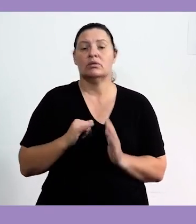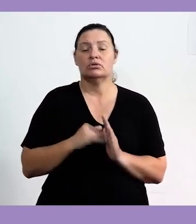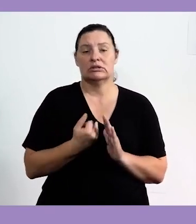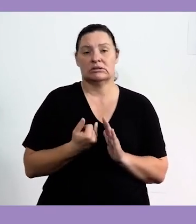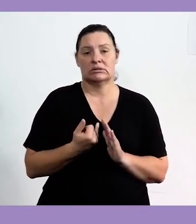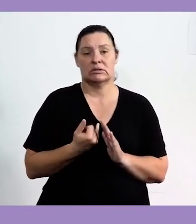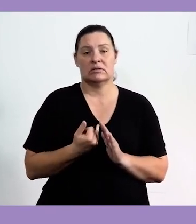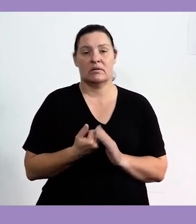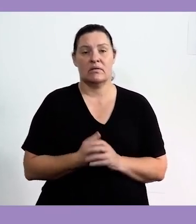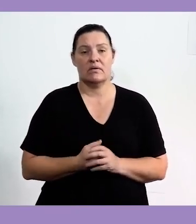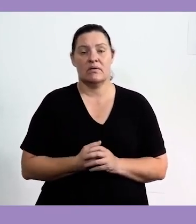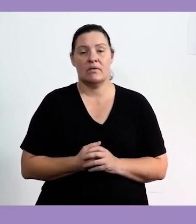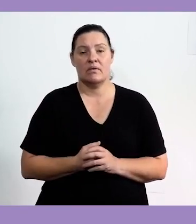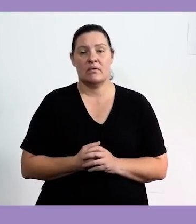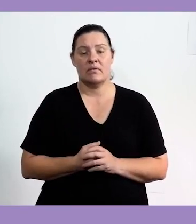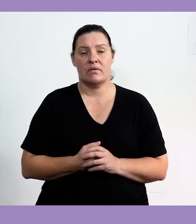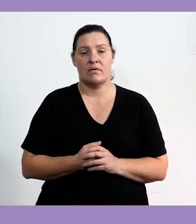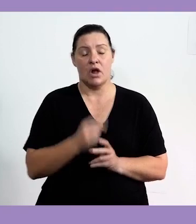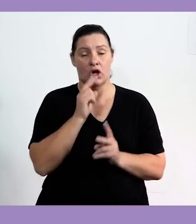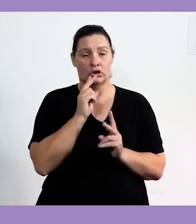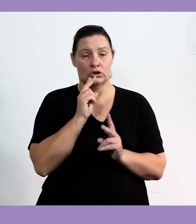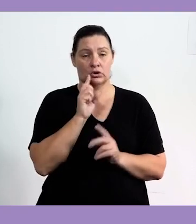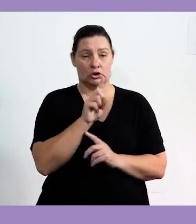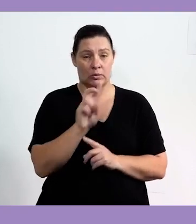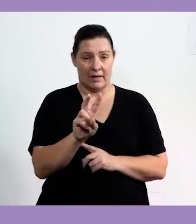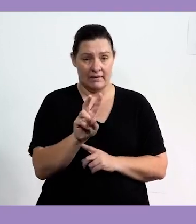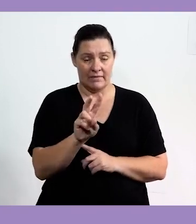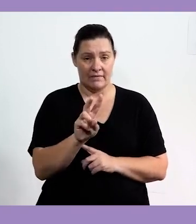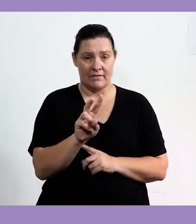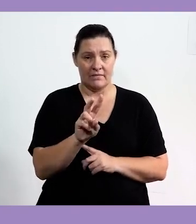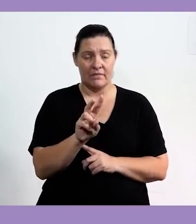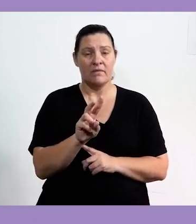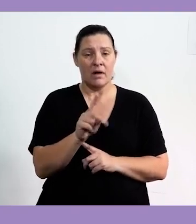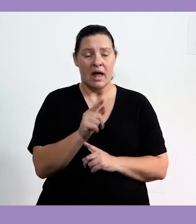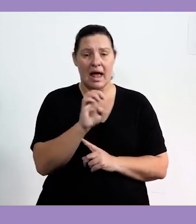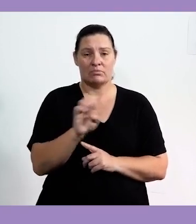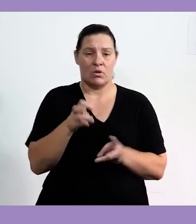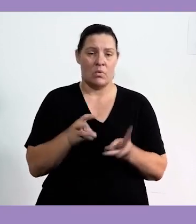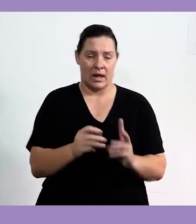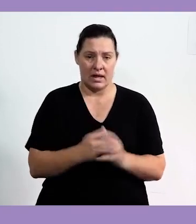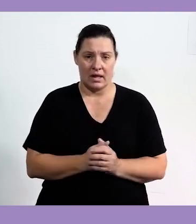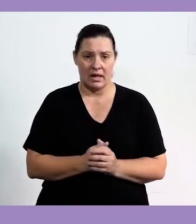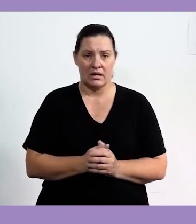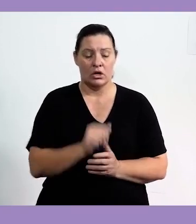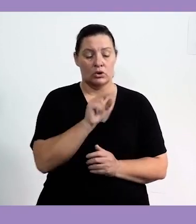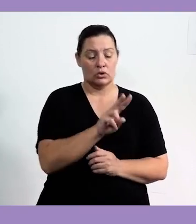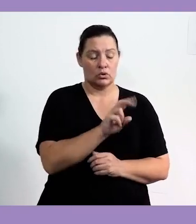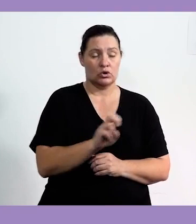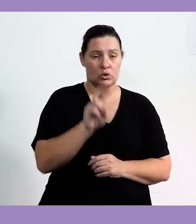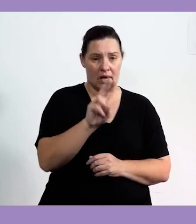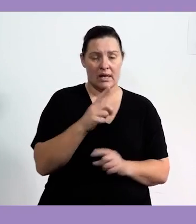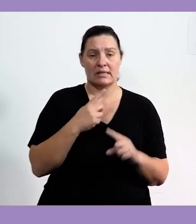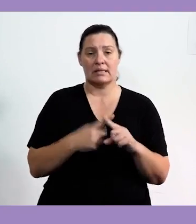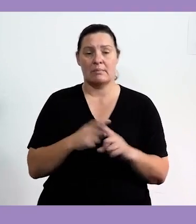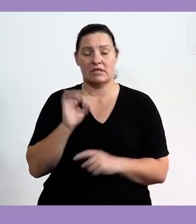are just going to write that 12 in exponential form, and that is 2